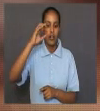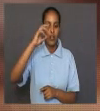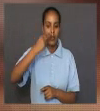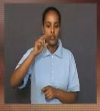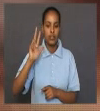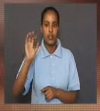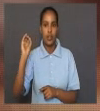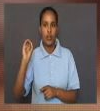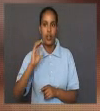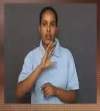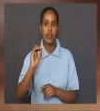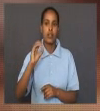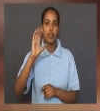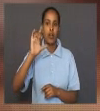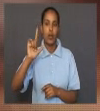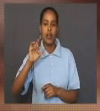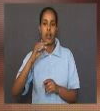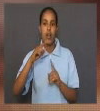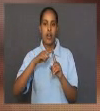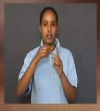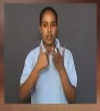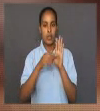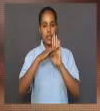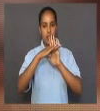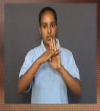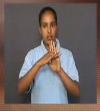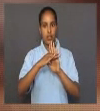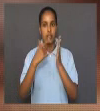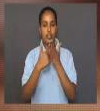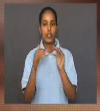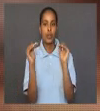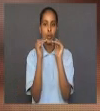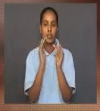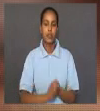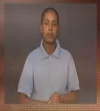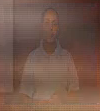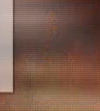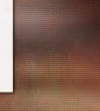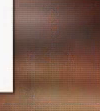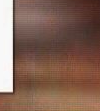and chloride ion. This can be represented by this equation.